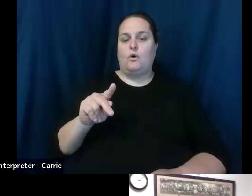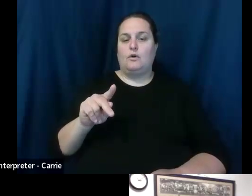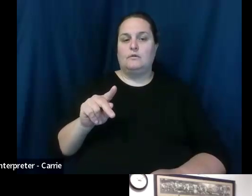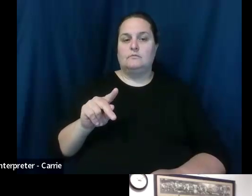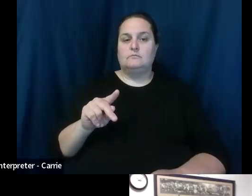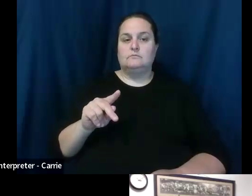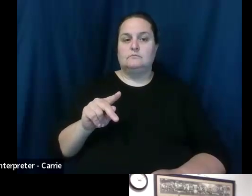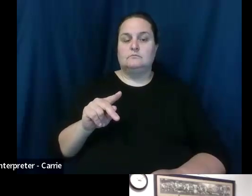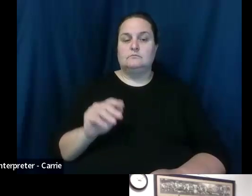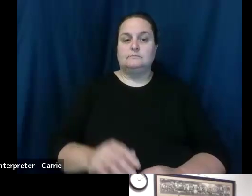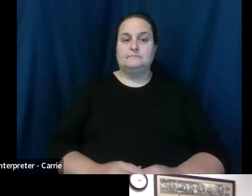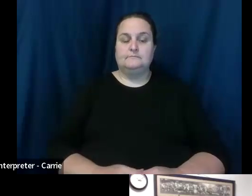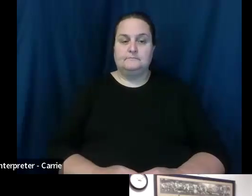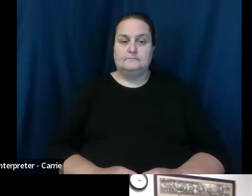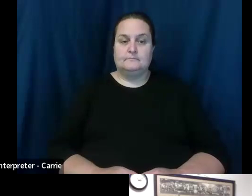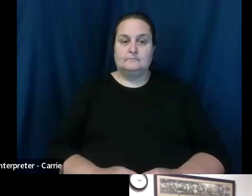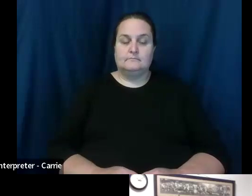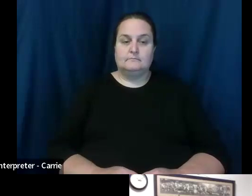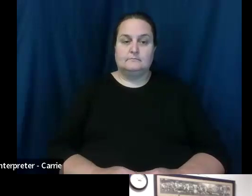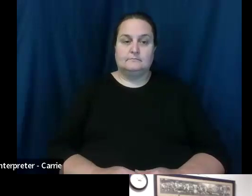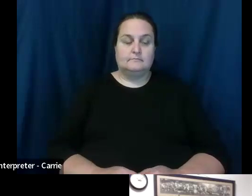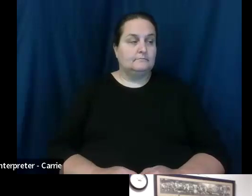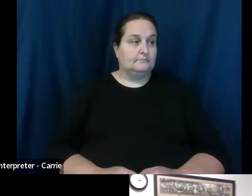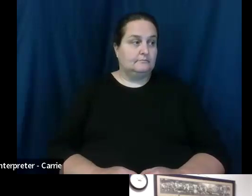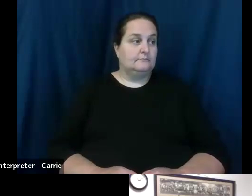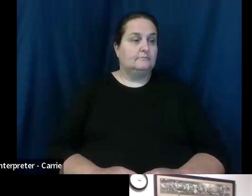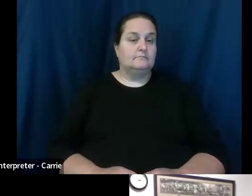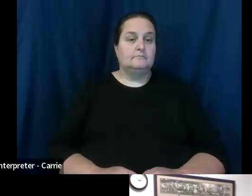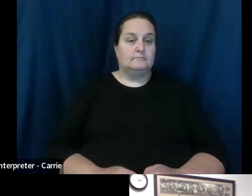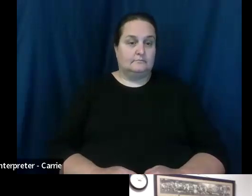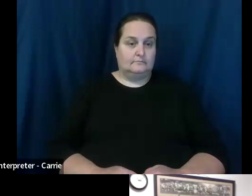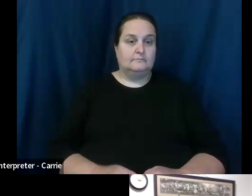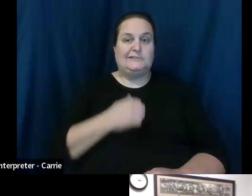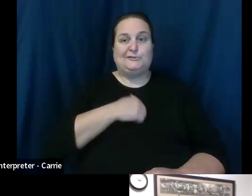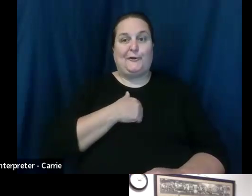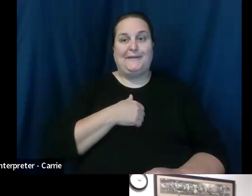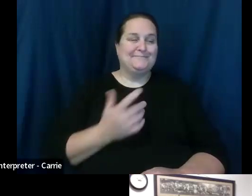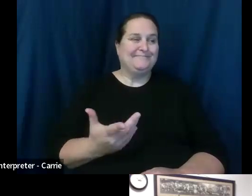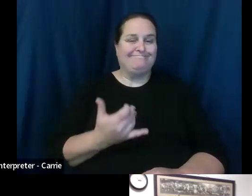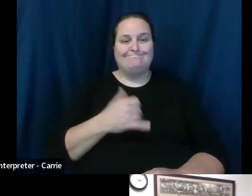Hala, oh no, Liana, there we go, sorry.